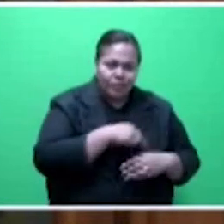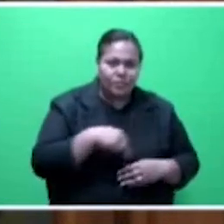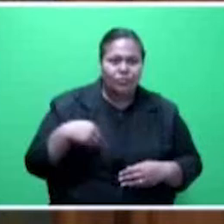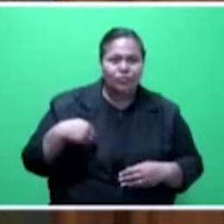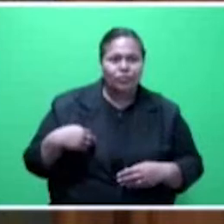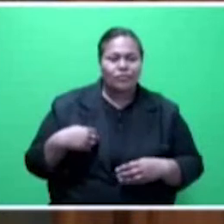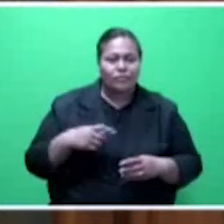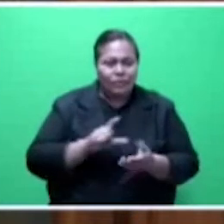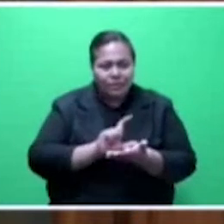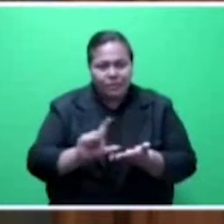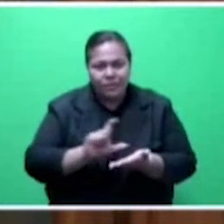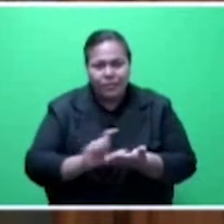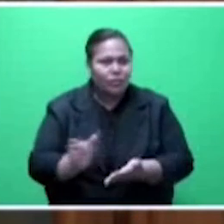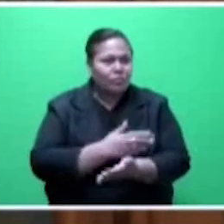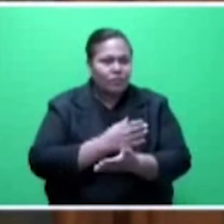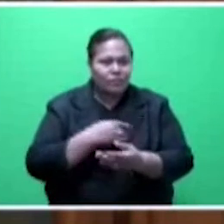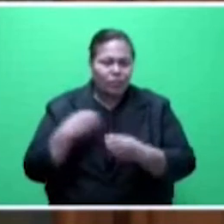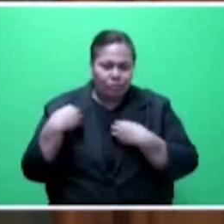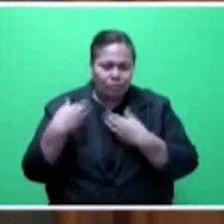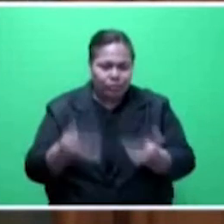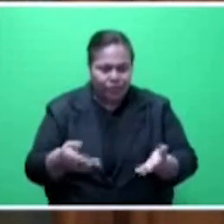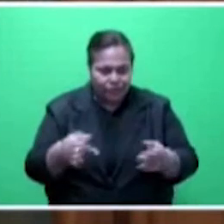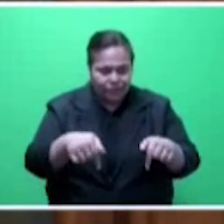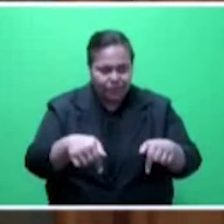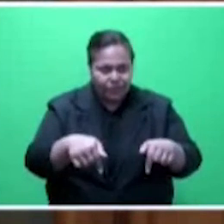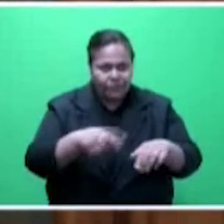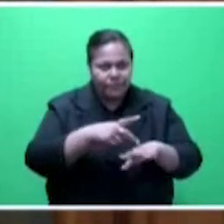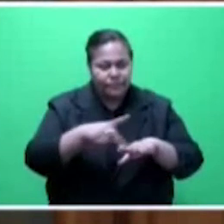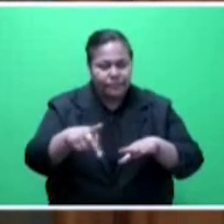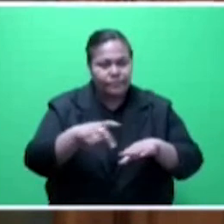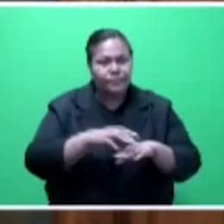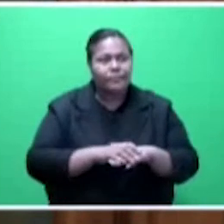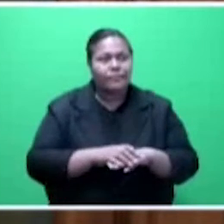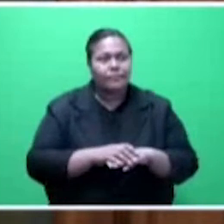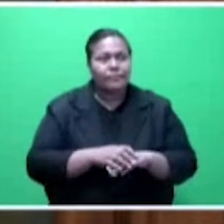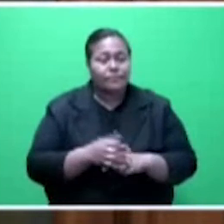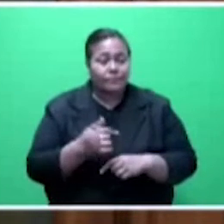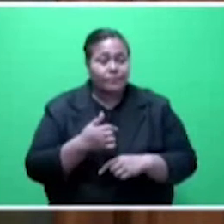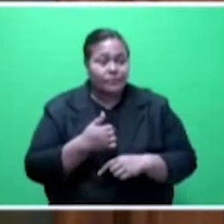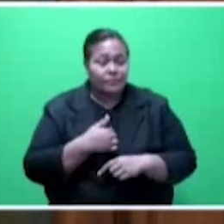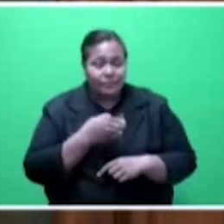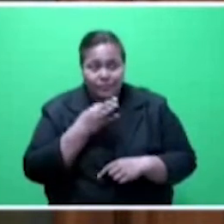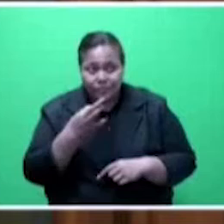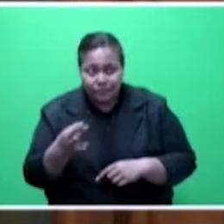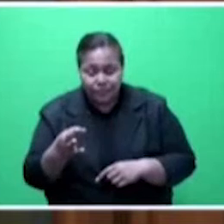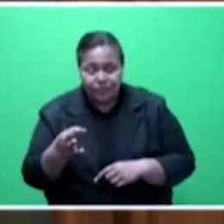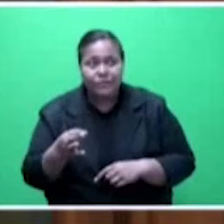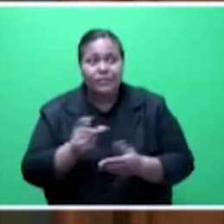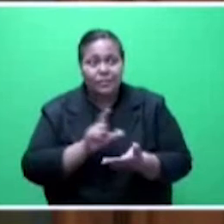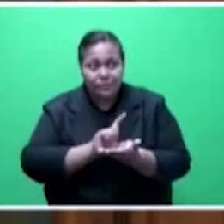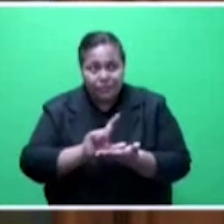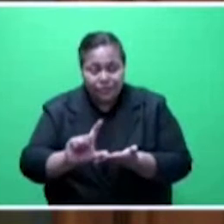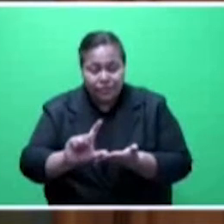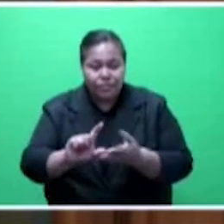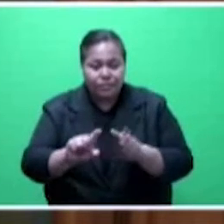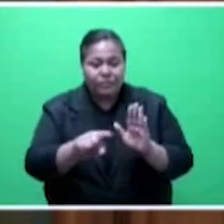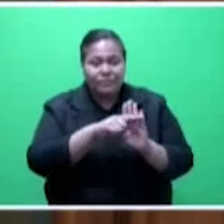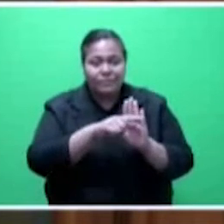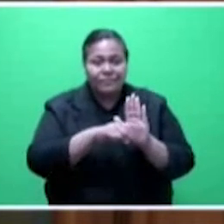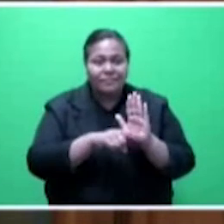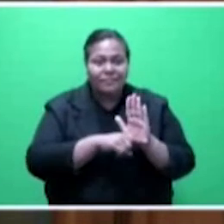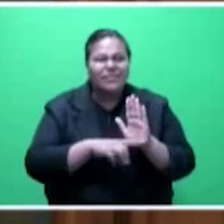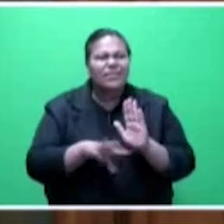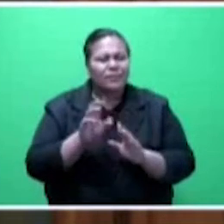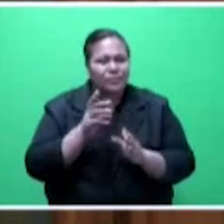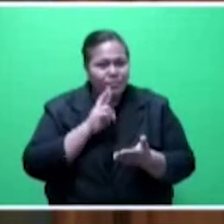before tabling it to this August House. Therefore, Mr. Speaker, sir, I wish to state these clarifications on some of the following recommendations